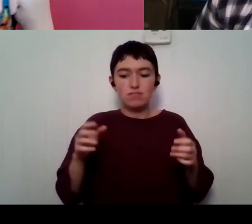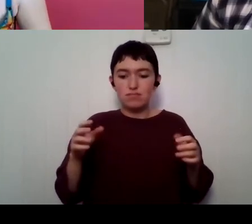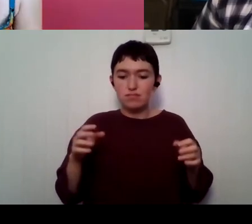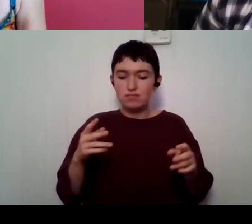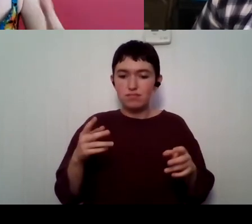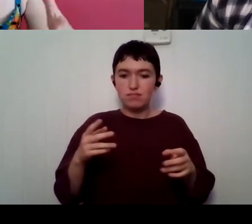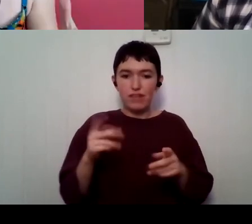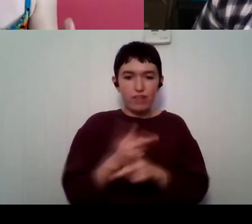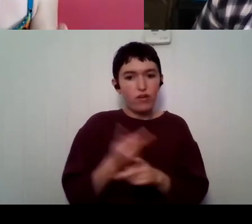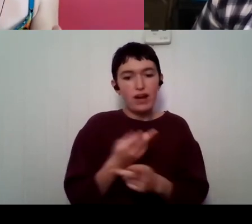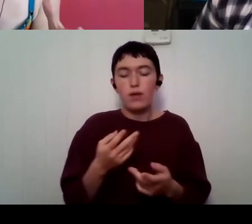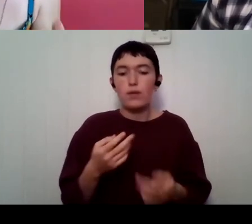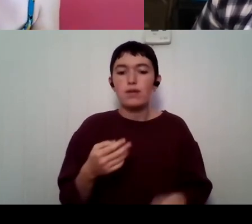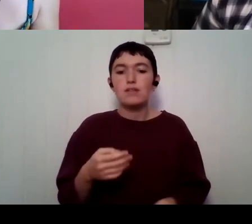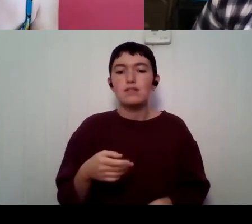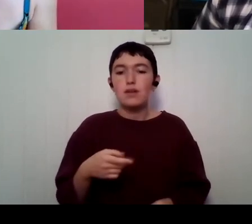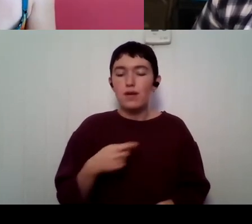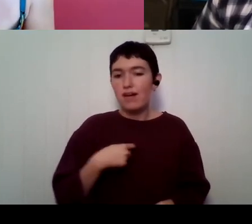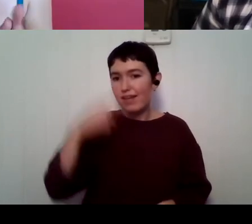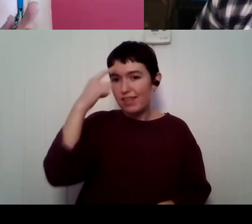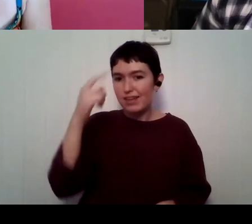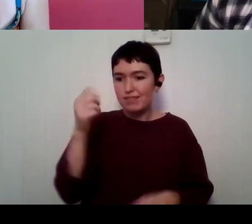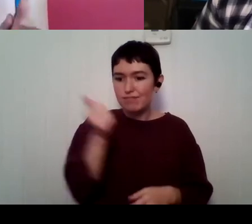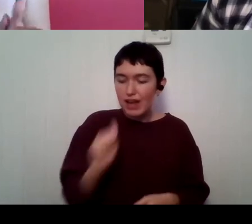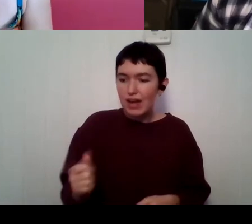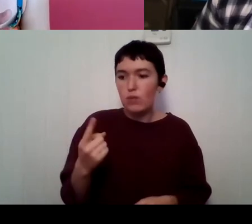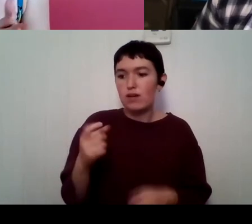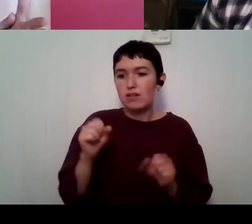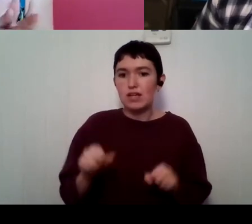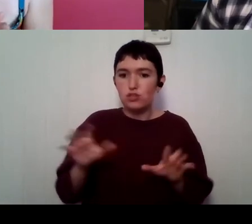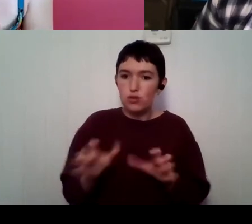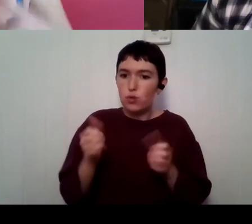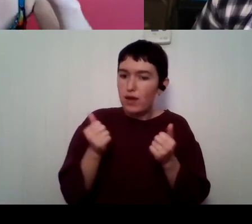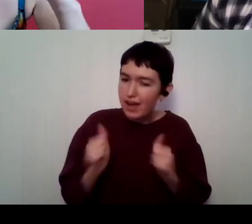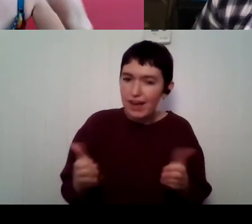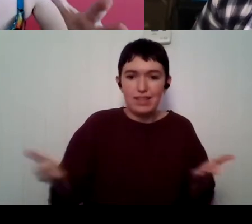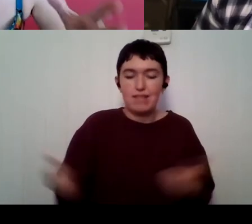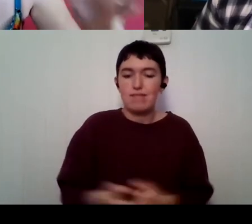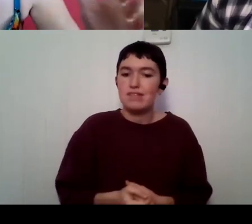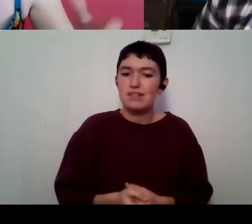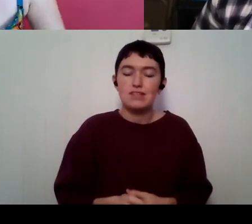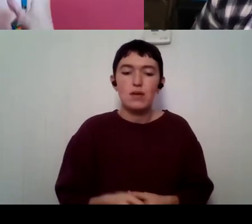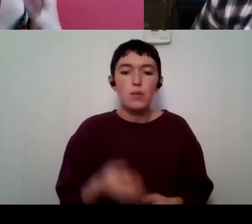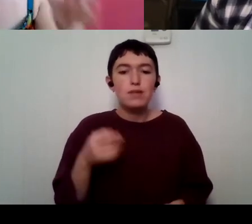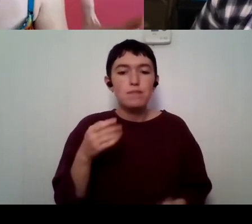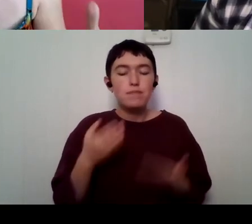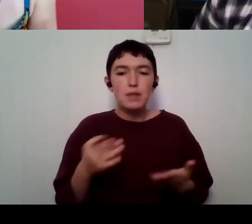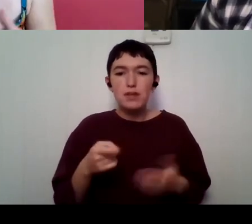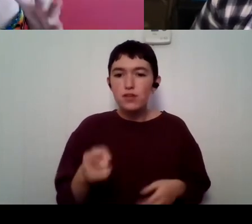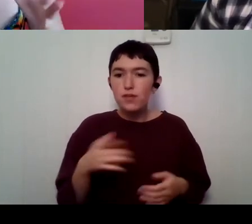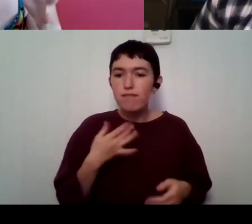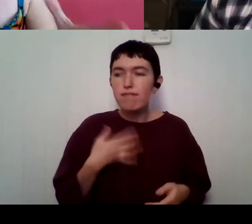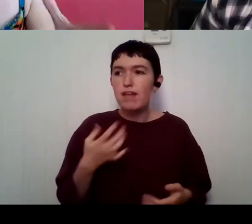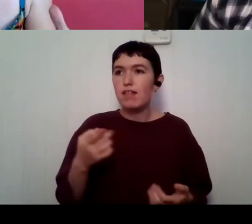too trite, but like, I really think anybody can be anything they want. And so if you feel like you don't have what it takes to be your dream thing, find a way.